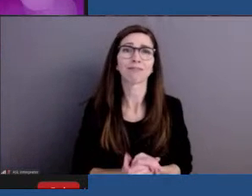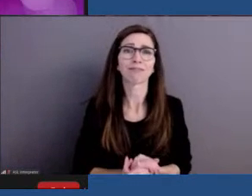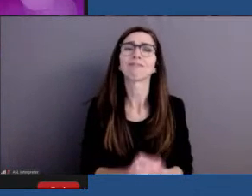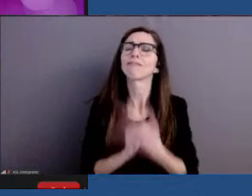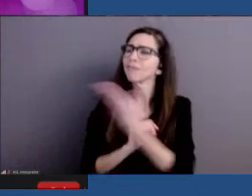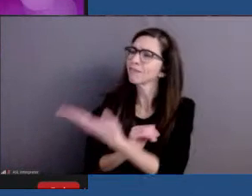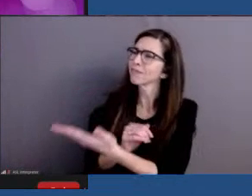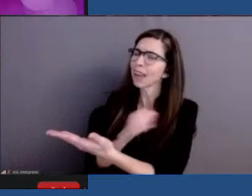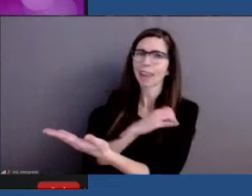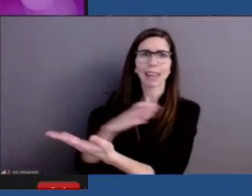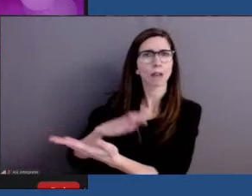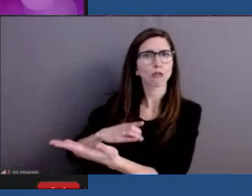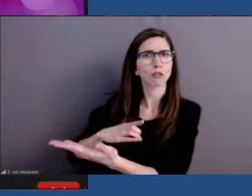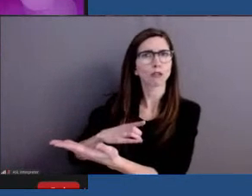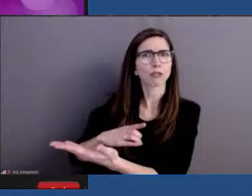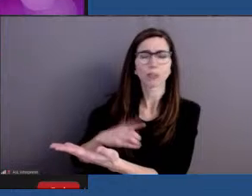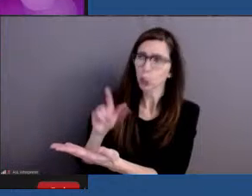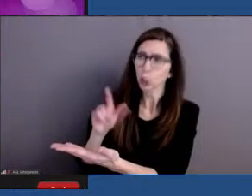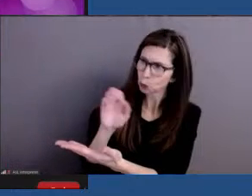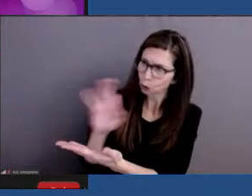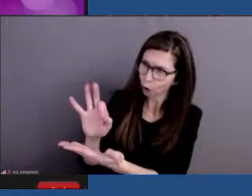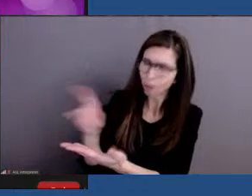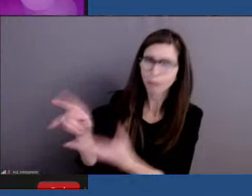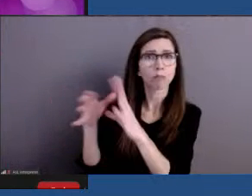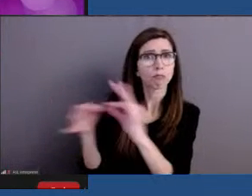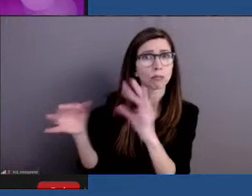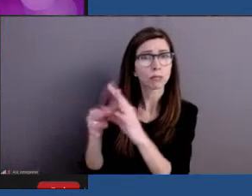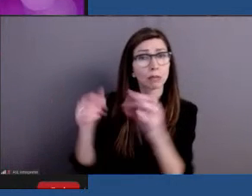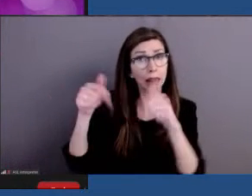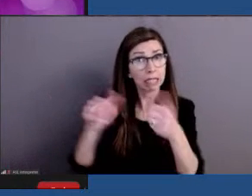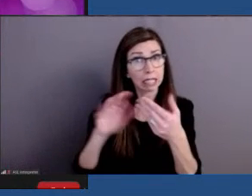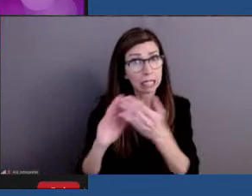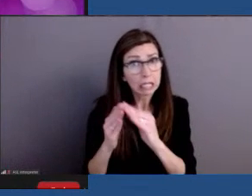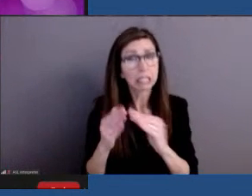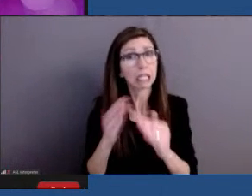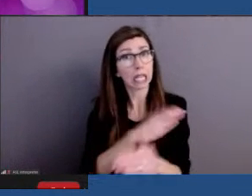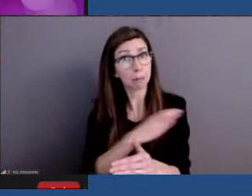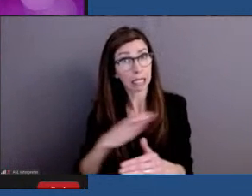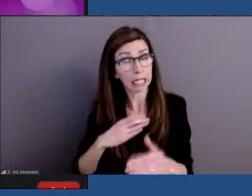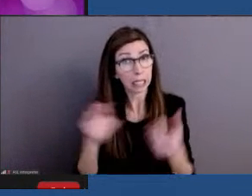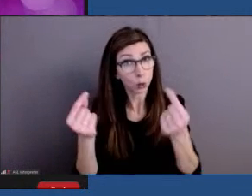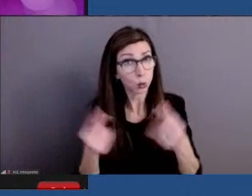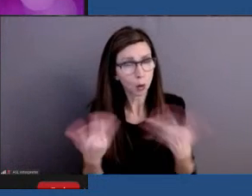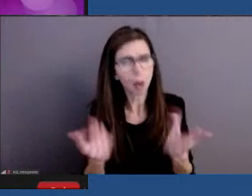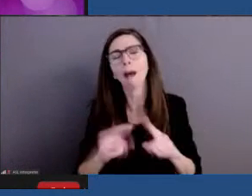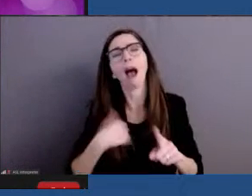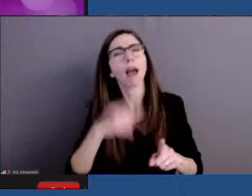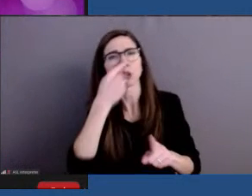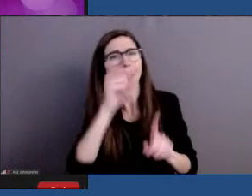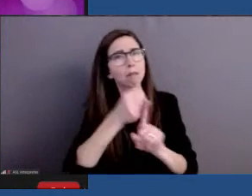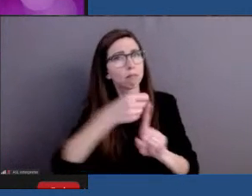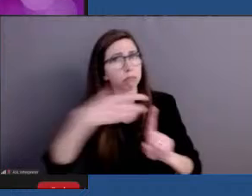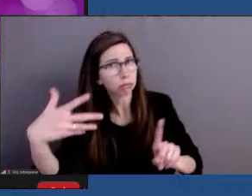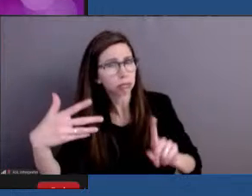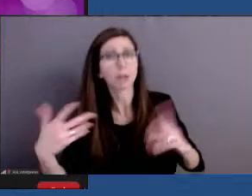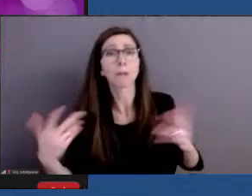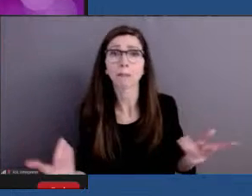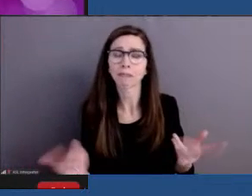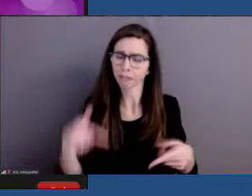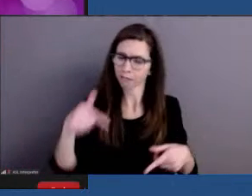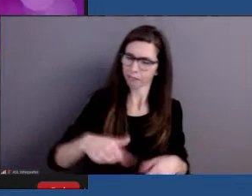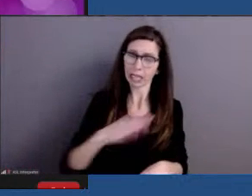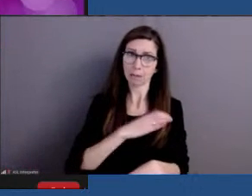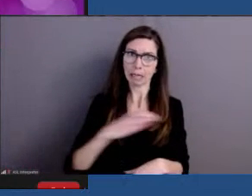about what the Accessibility Advisory Committee does, but I just wanted to expand on that a little bit. So our committee has a very